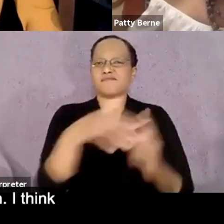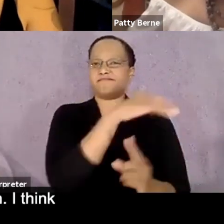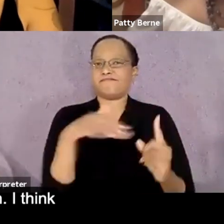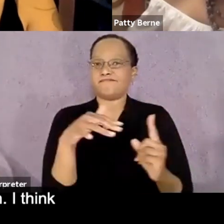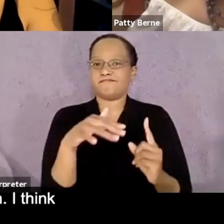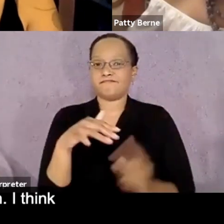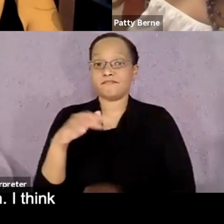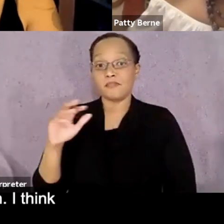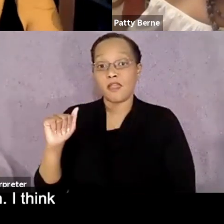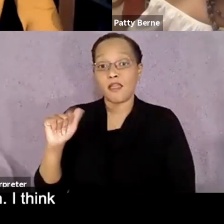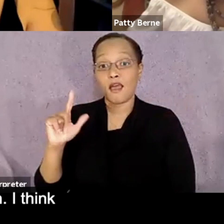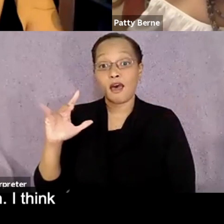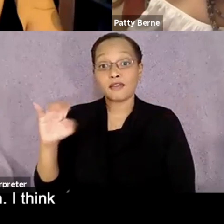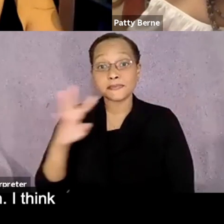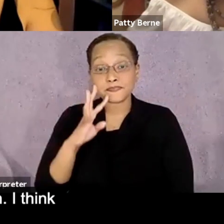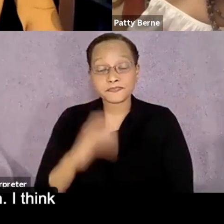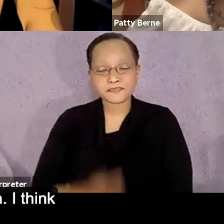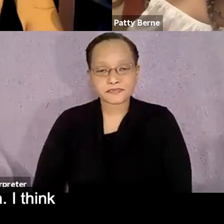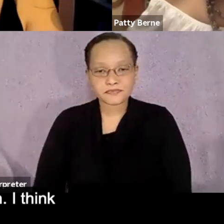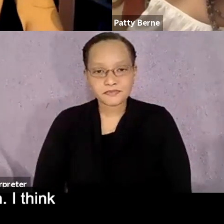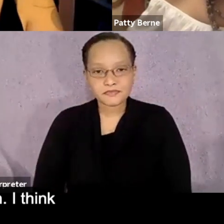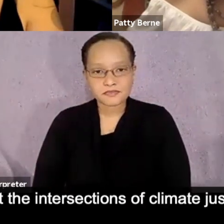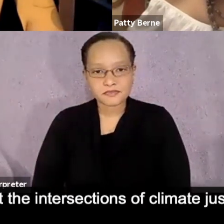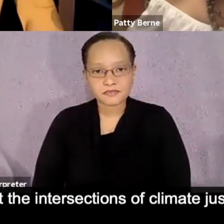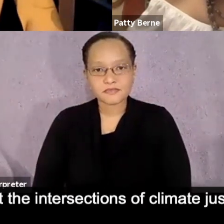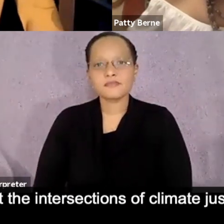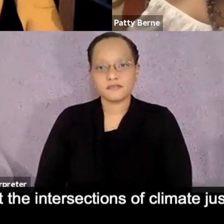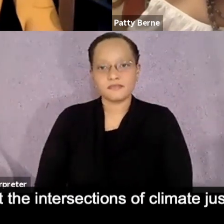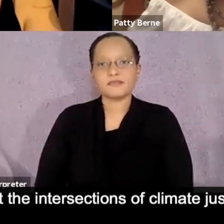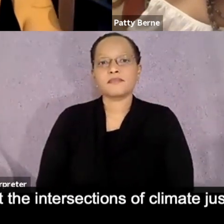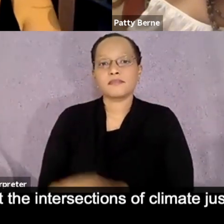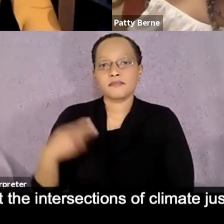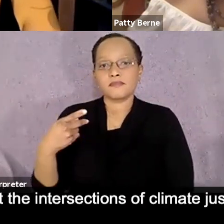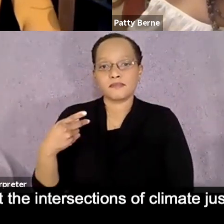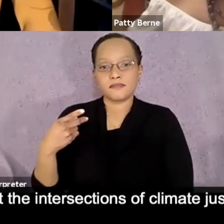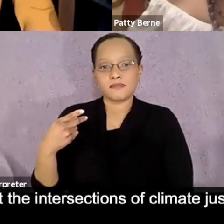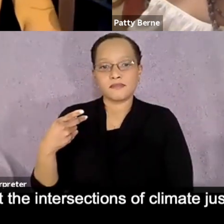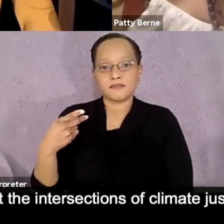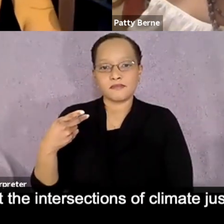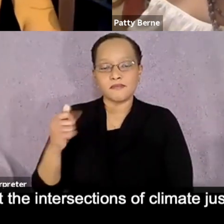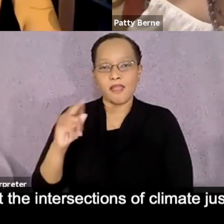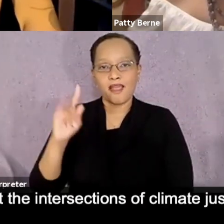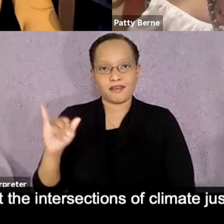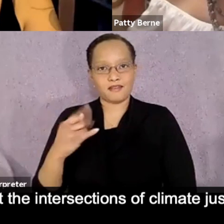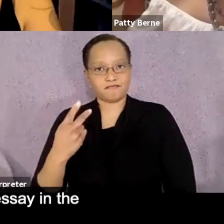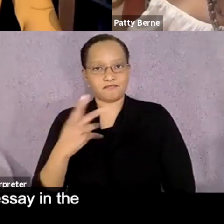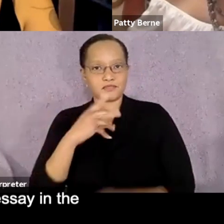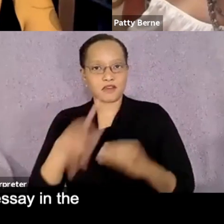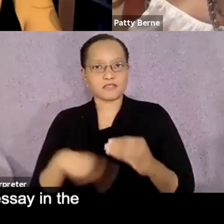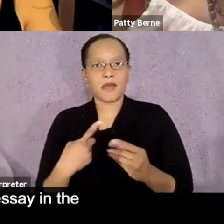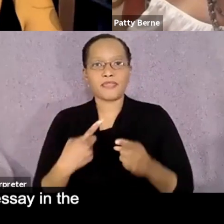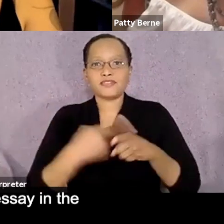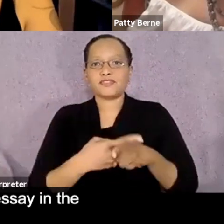Yeah, I think Patty might be best to talk about the intersections of climate justice and Okay.